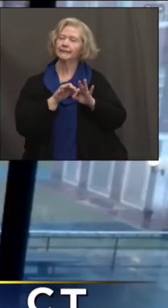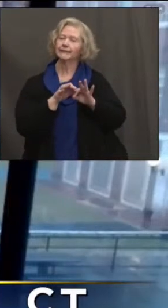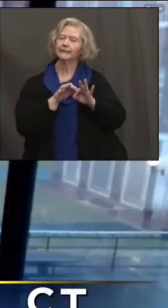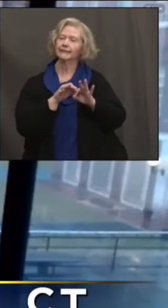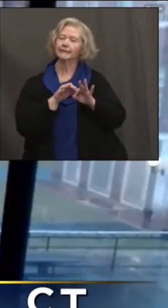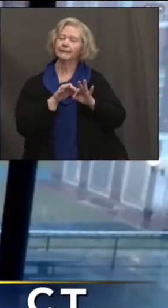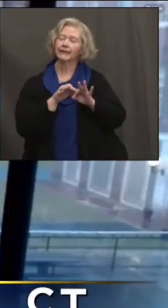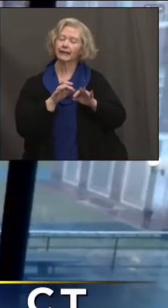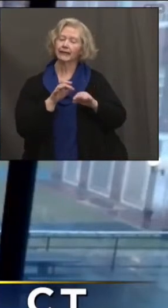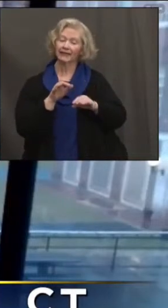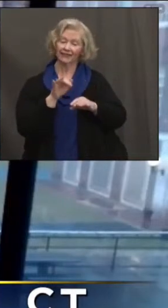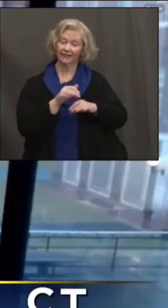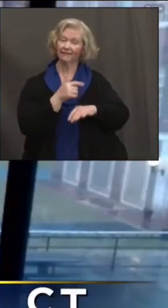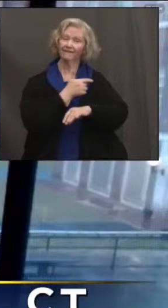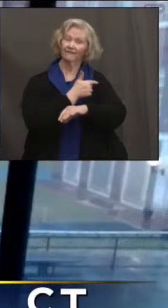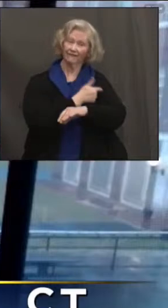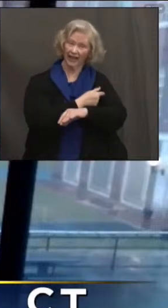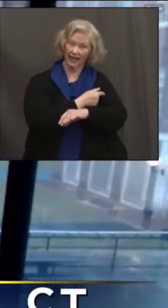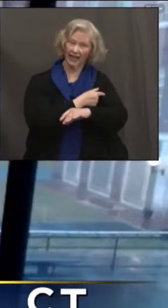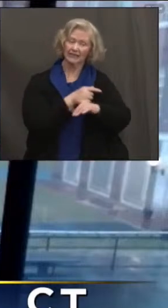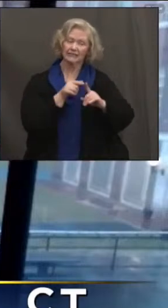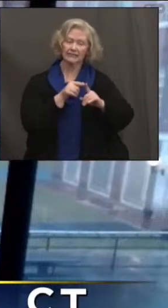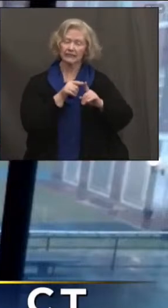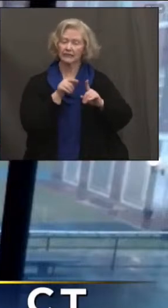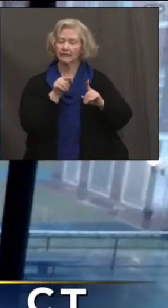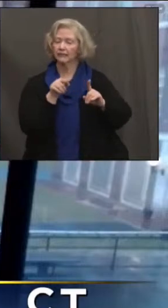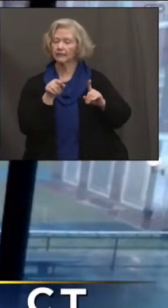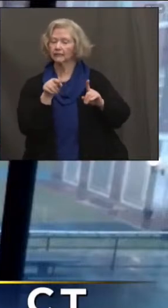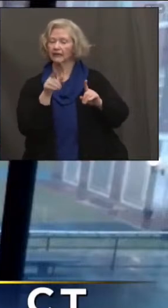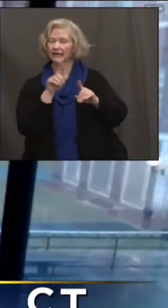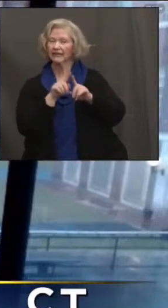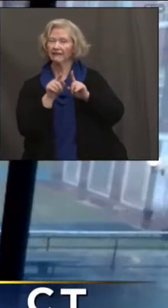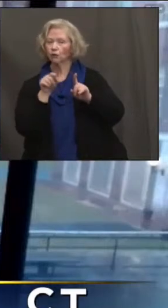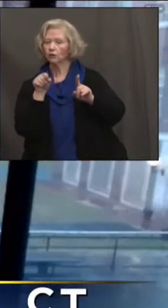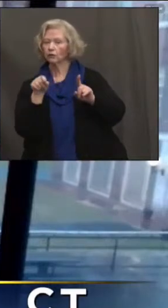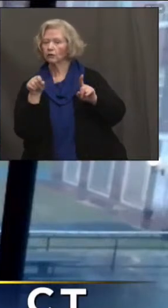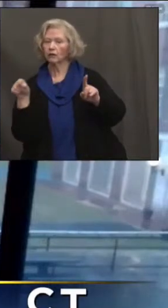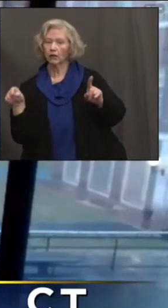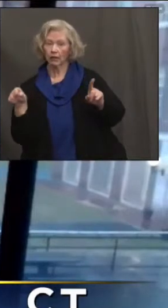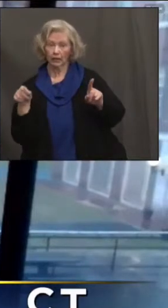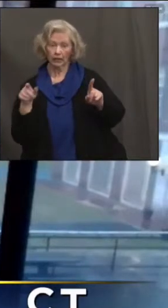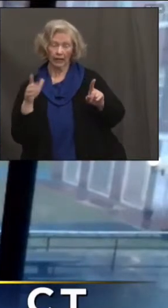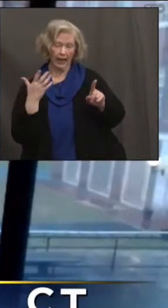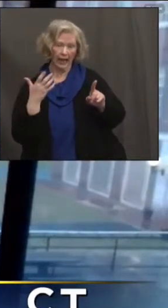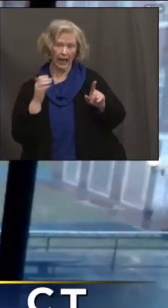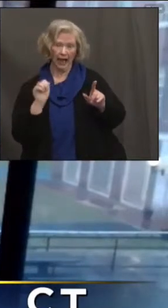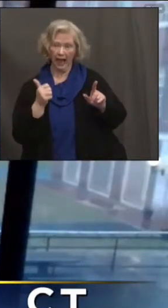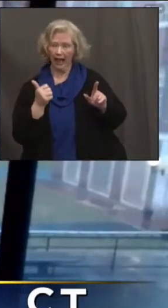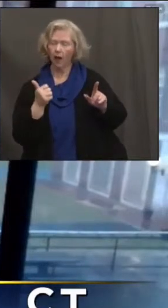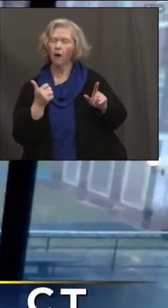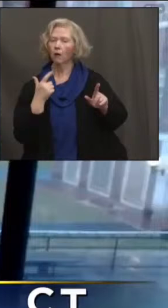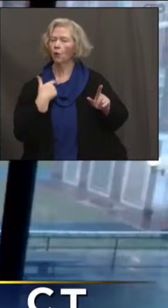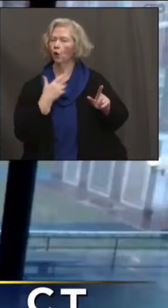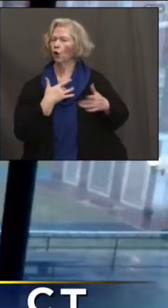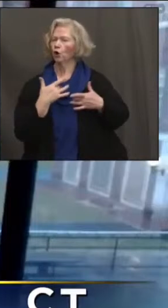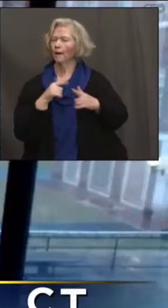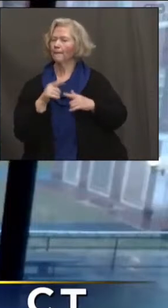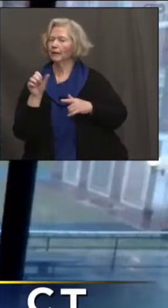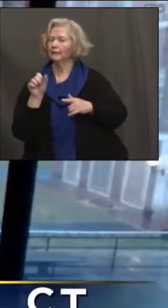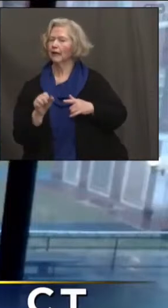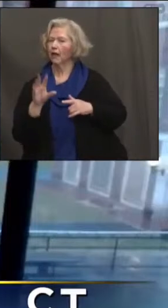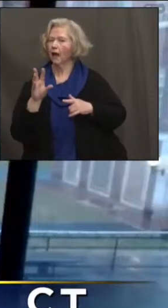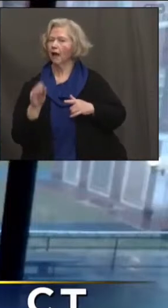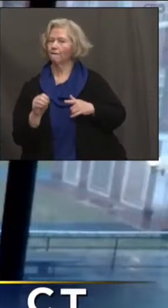these vaccine escape mutants. Certainly, we're concerned about that situation with the South African variant.